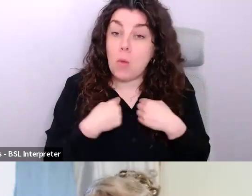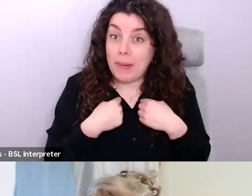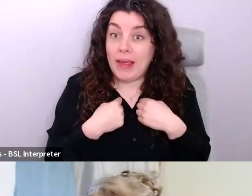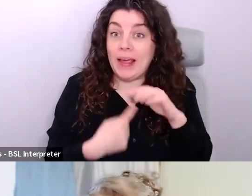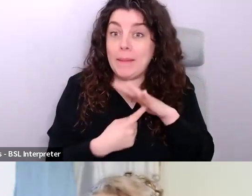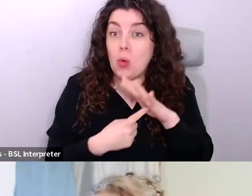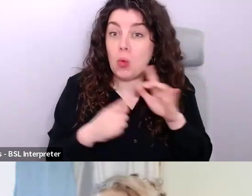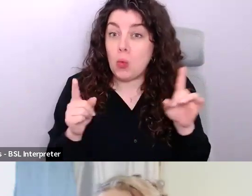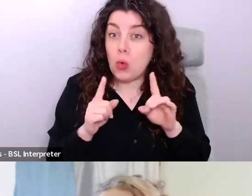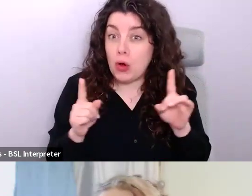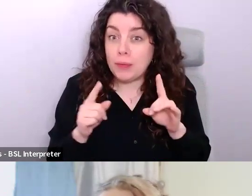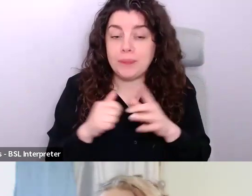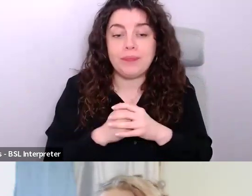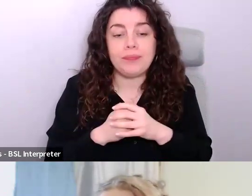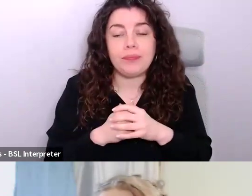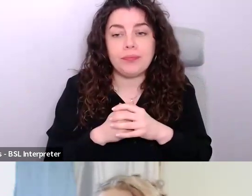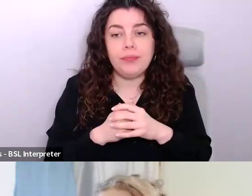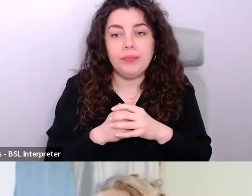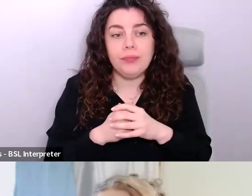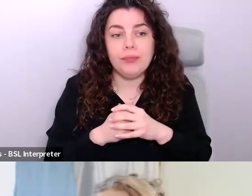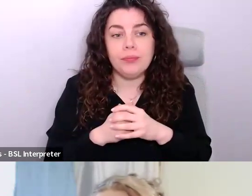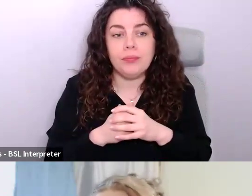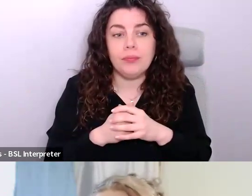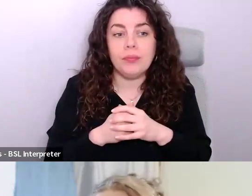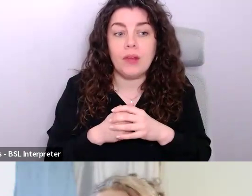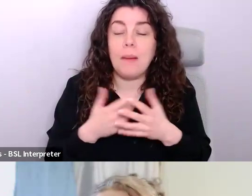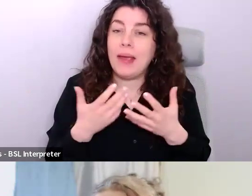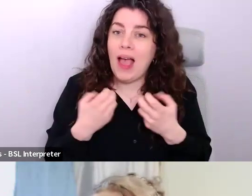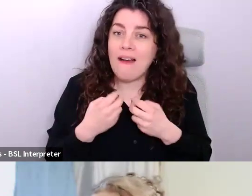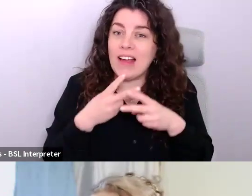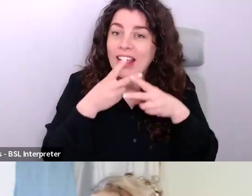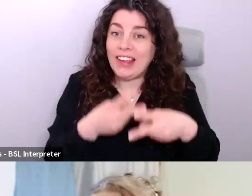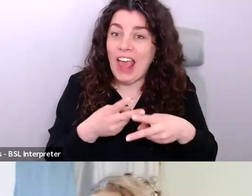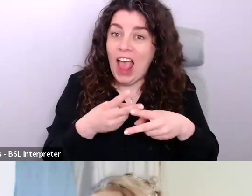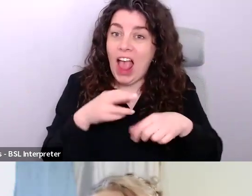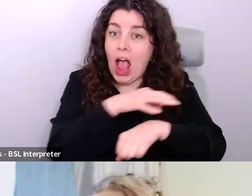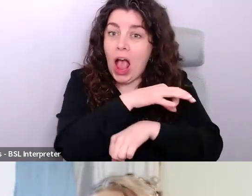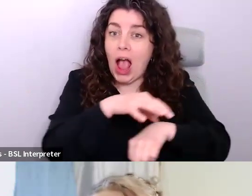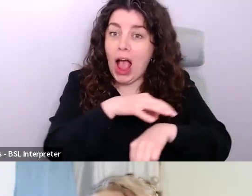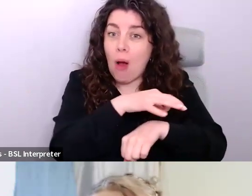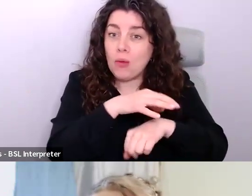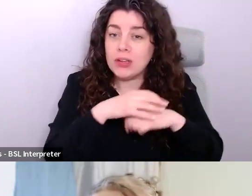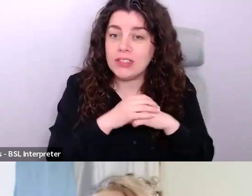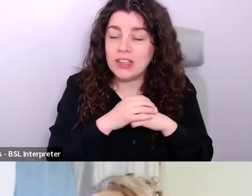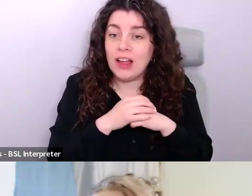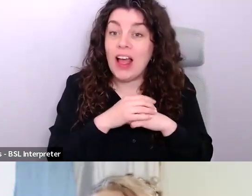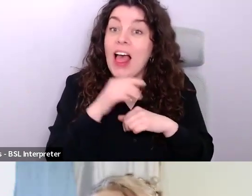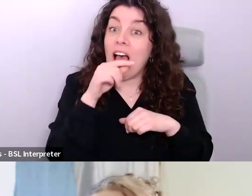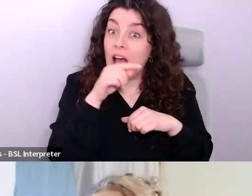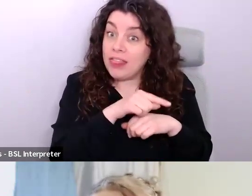that a lot of my care hours, the support that I need is funded